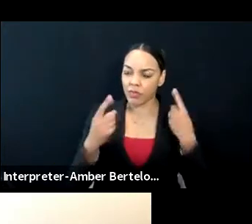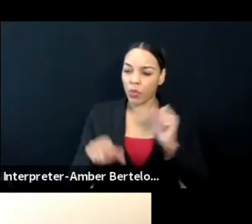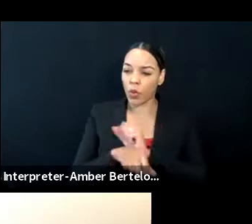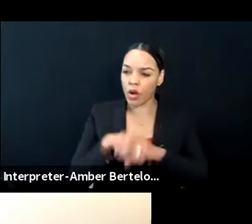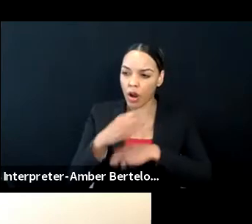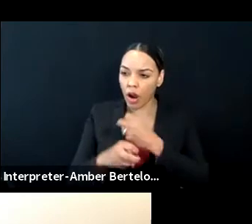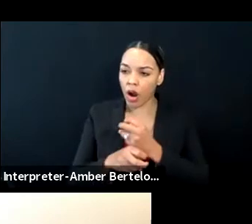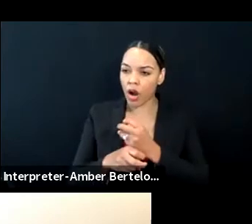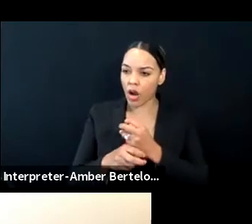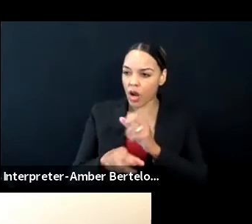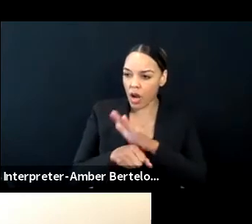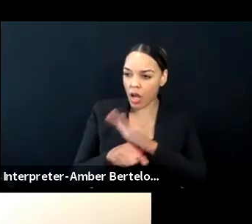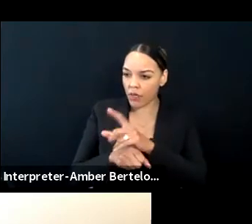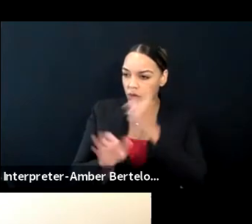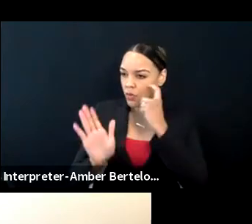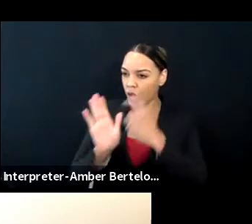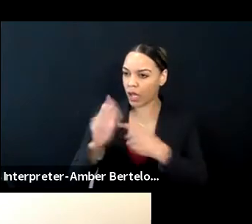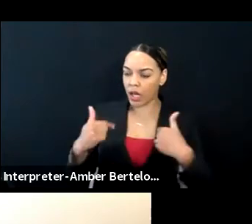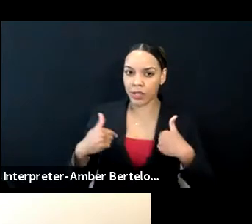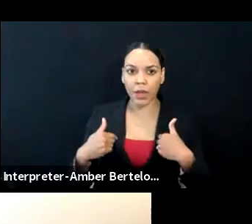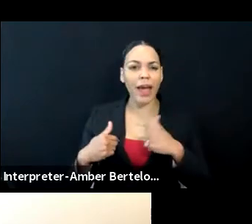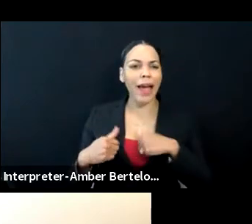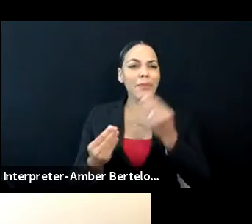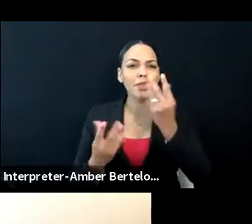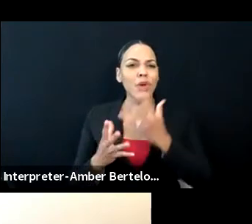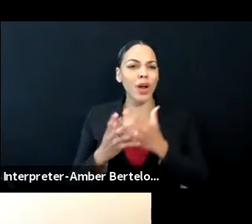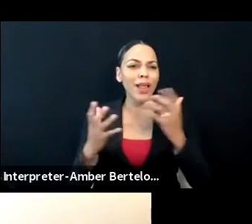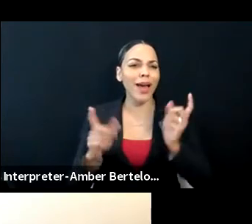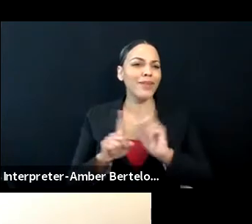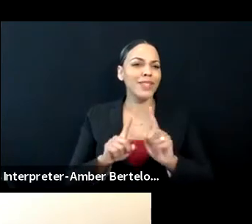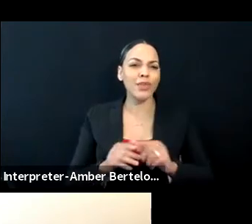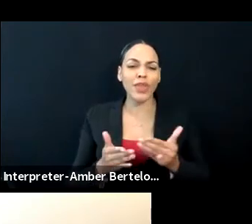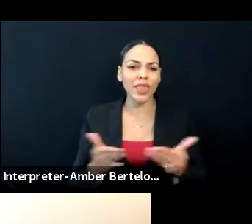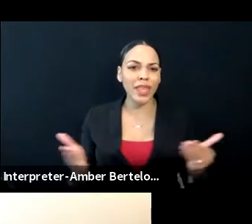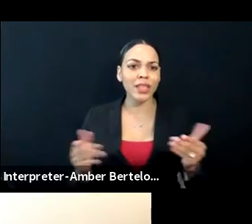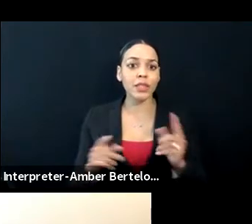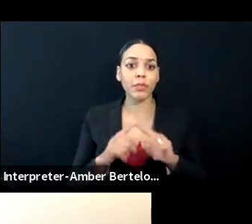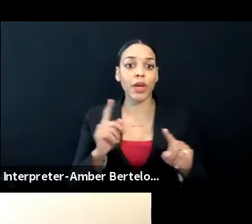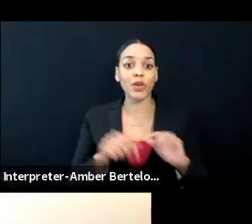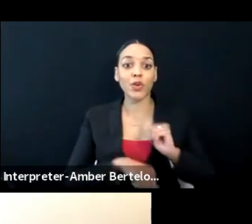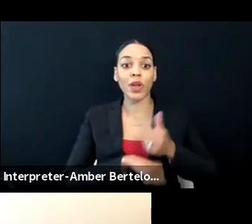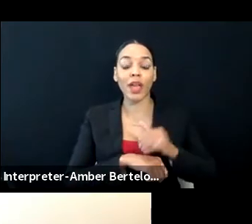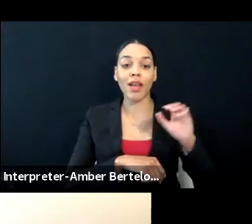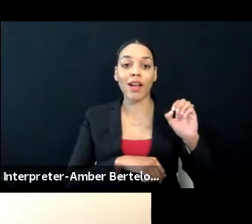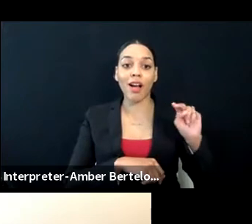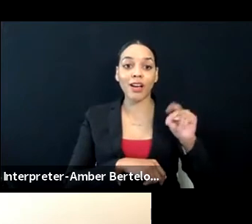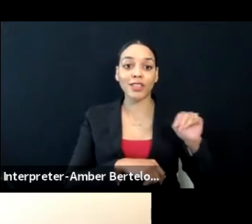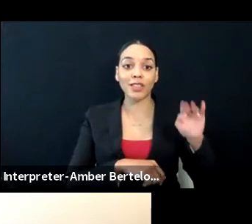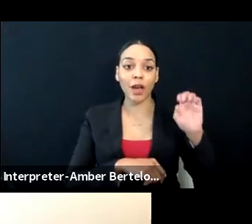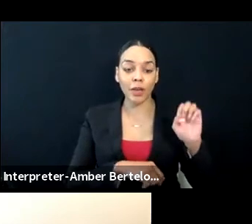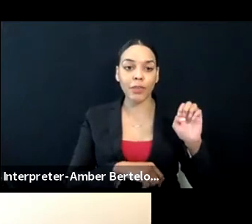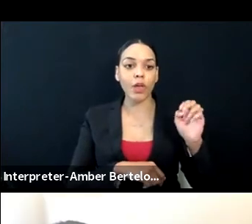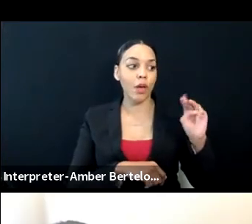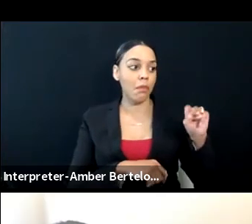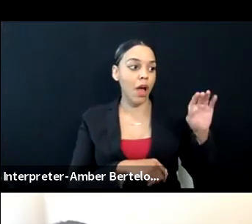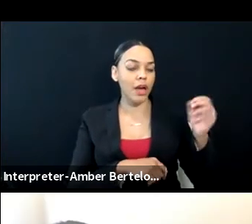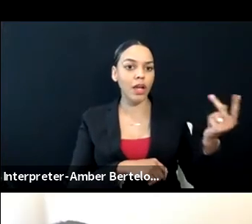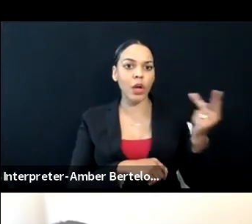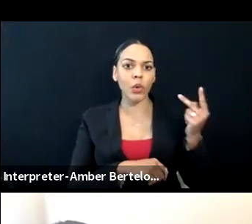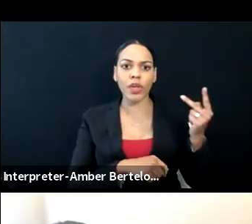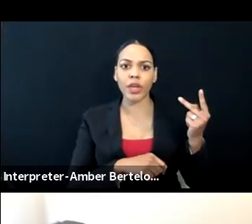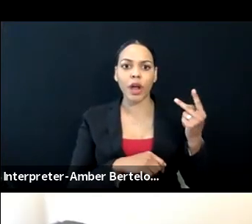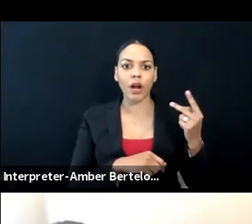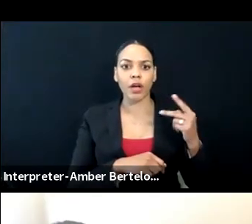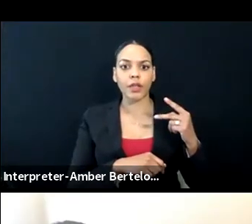been told, you know, lots of different things, but Create Ensemble, Monica and I, you know, we're both reluctant collaborators. In fact,